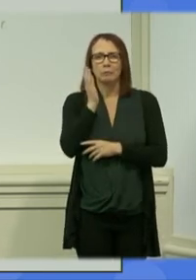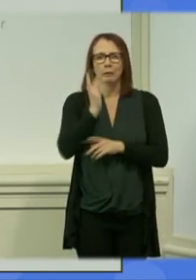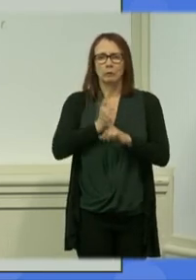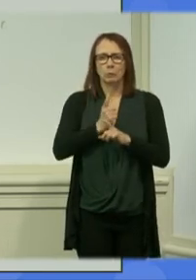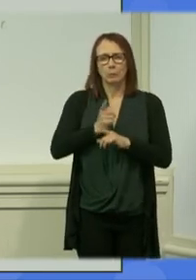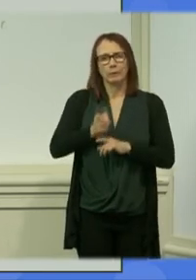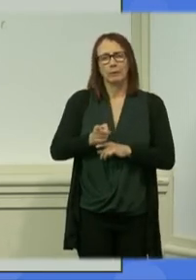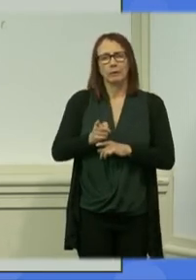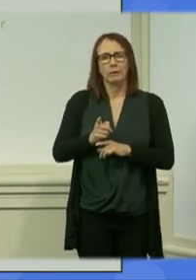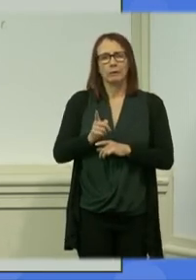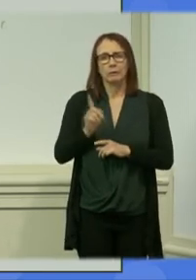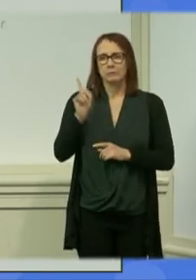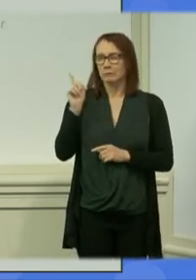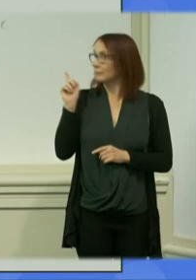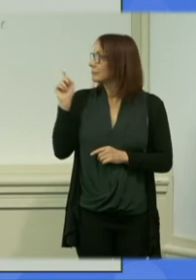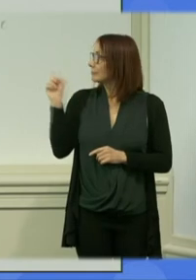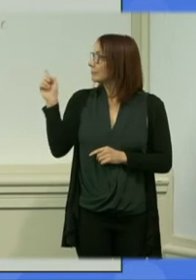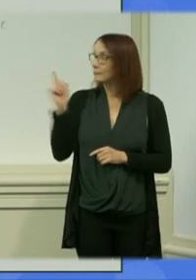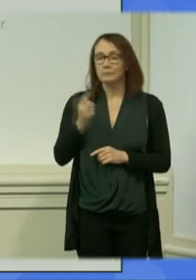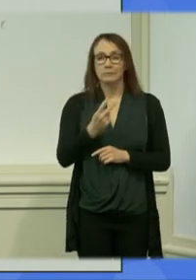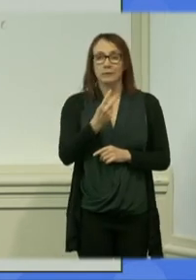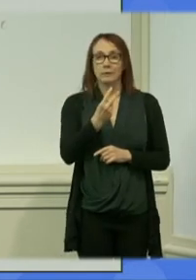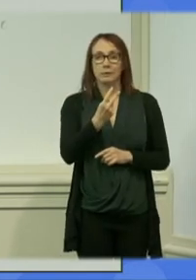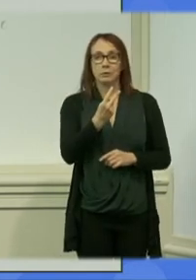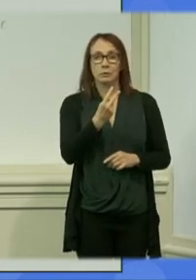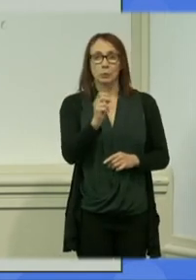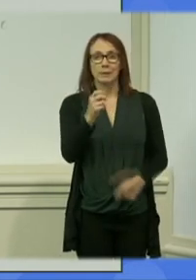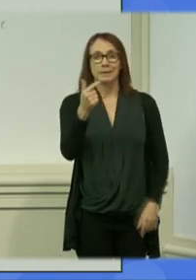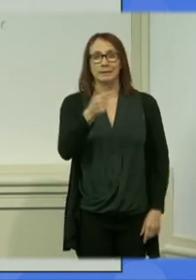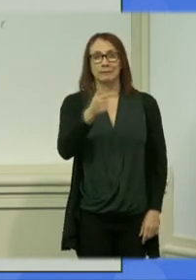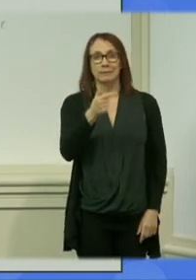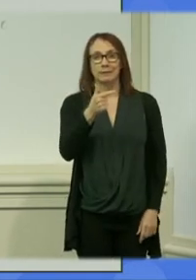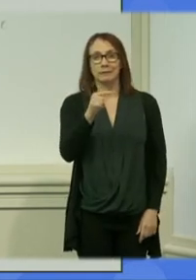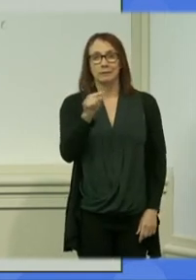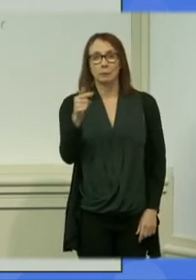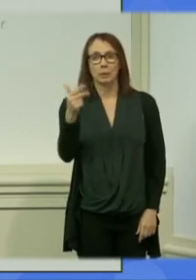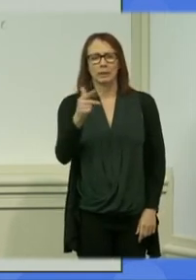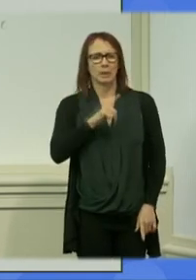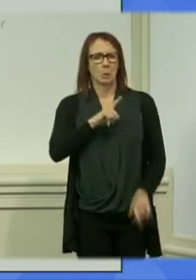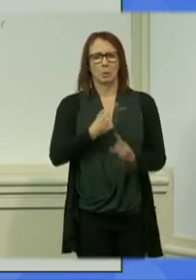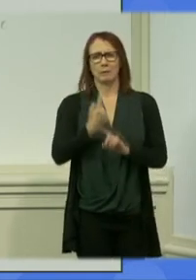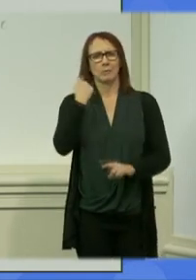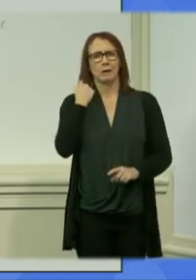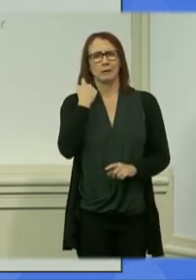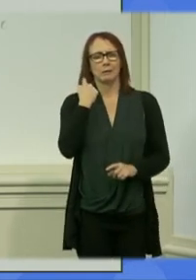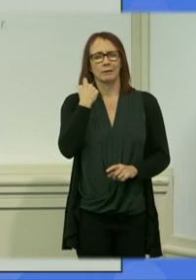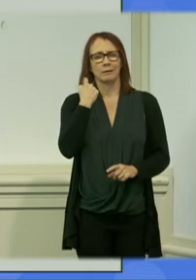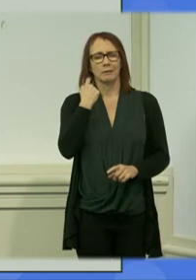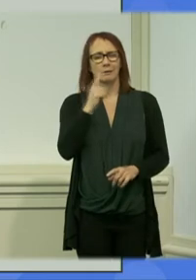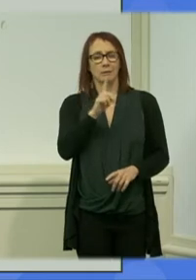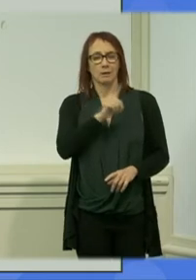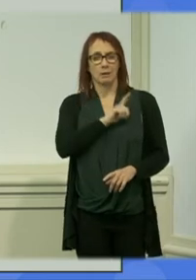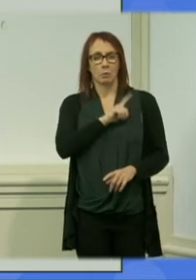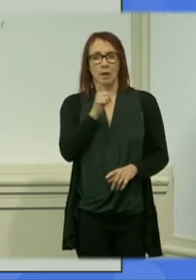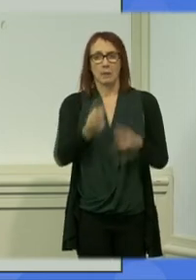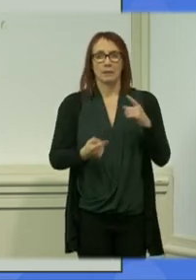already. This slide is looking at 2017-18. You might say, why have I gone back there? I've gone back there because that's